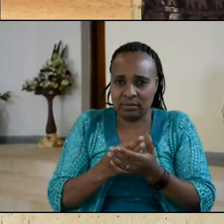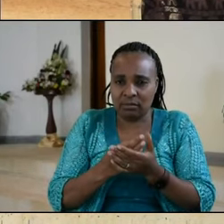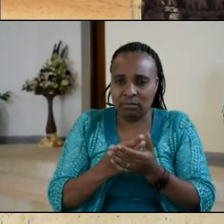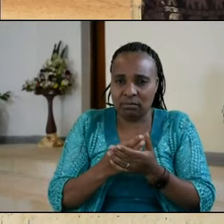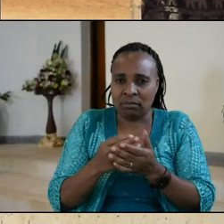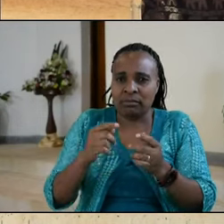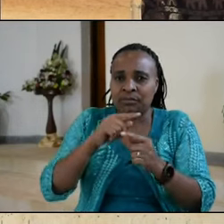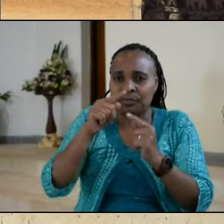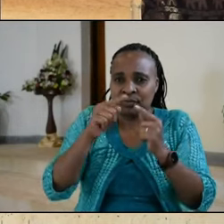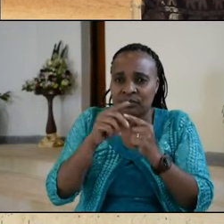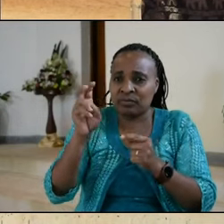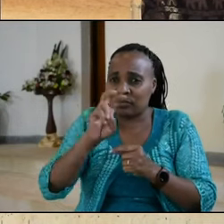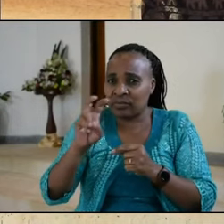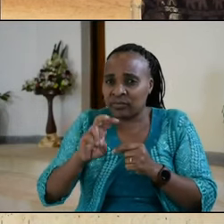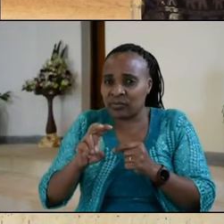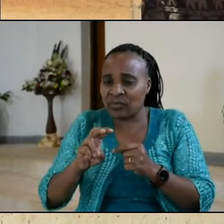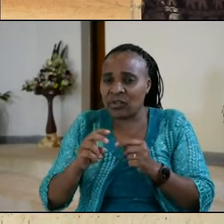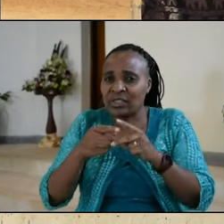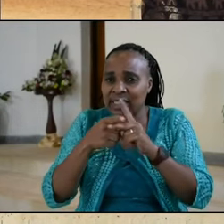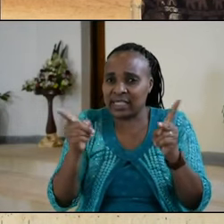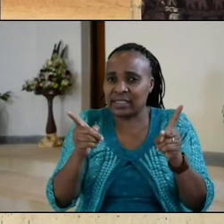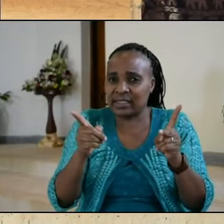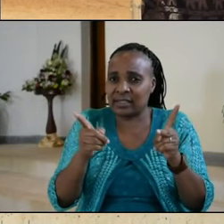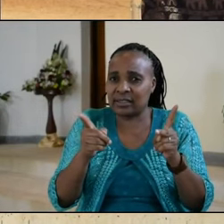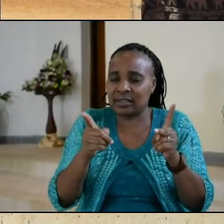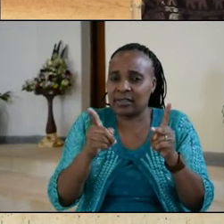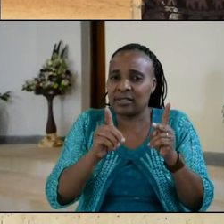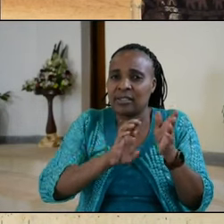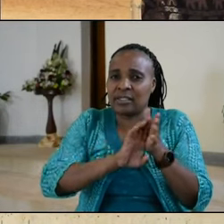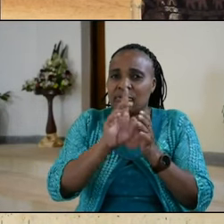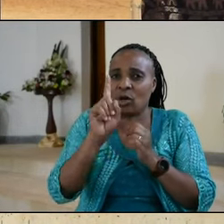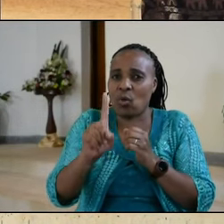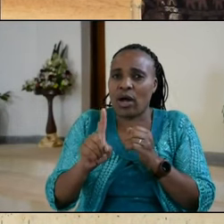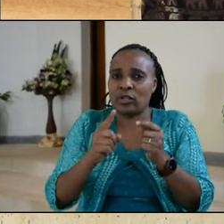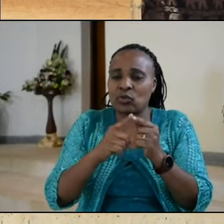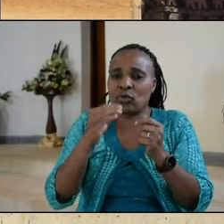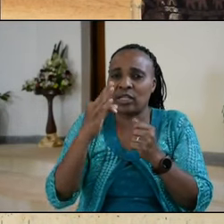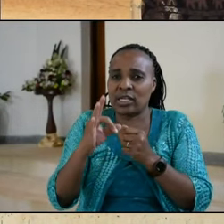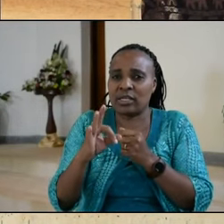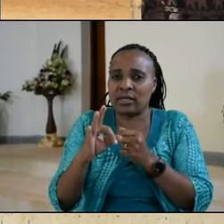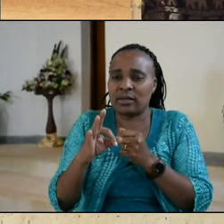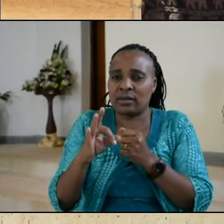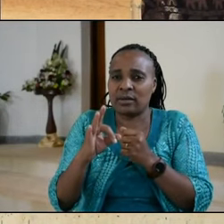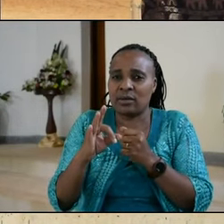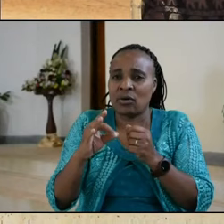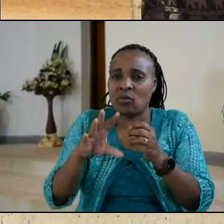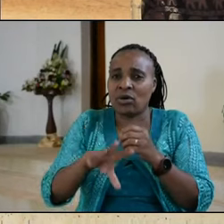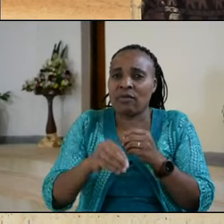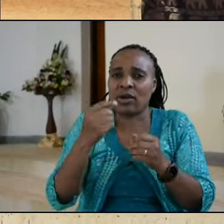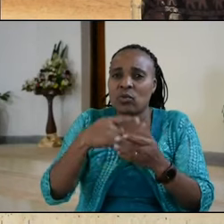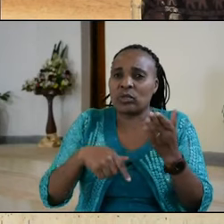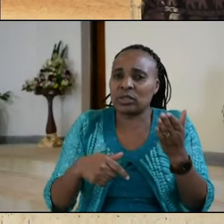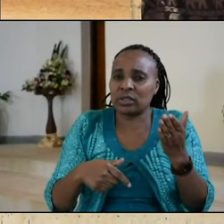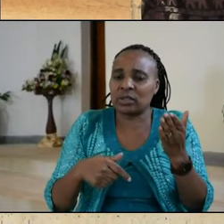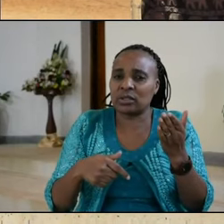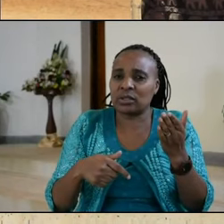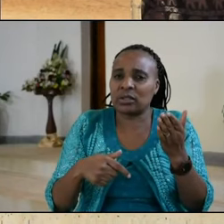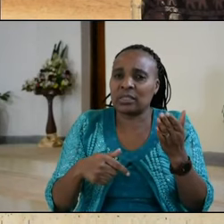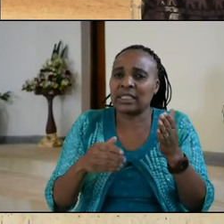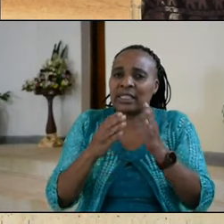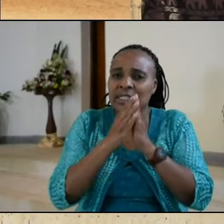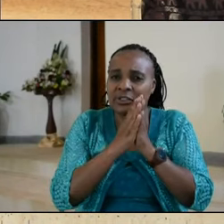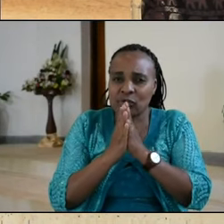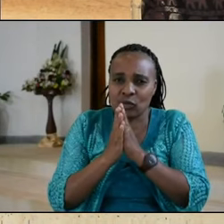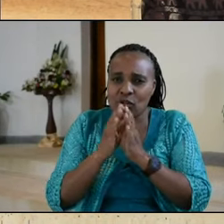we look at the book of Genesis chapter 1 to Genesis chapter 3, we find the story